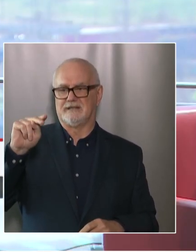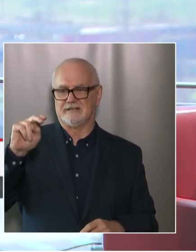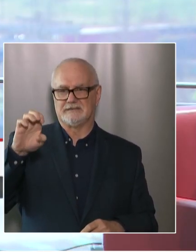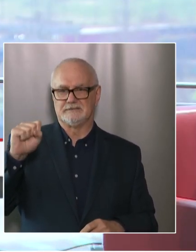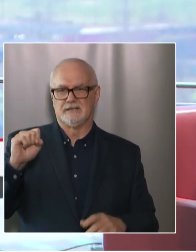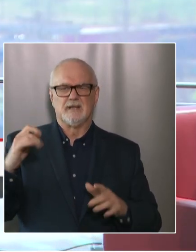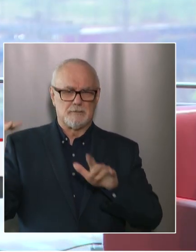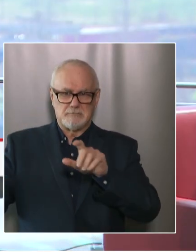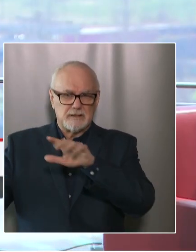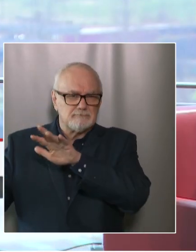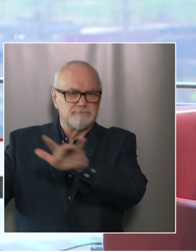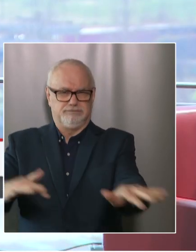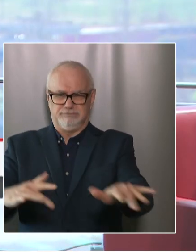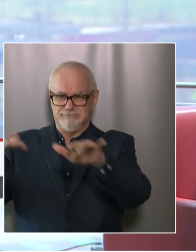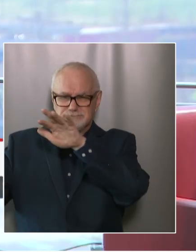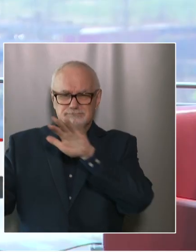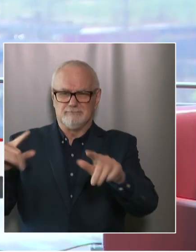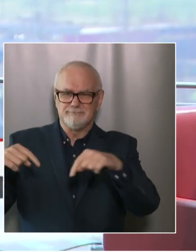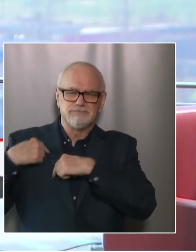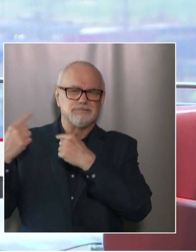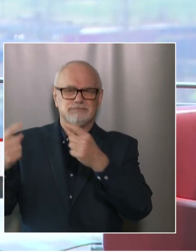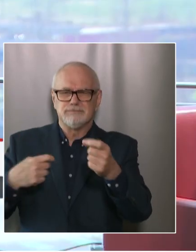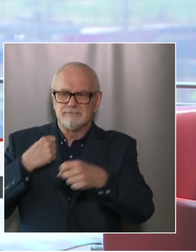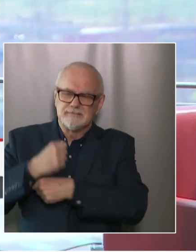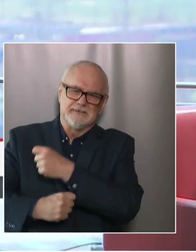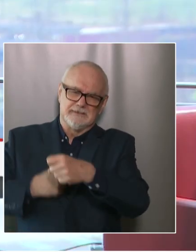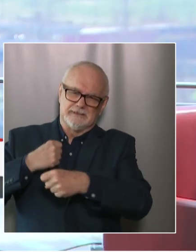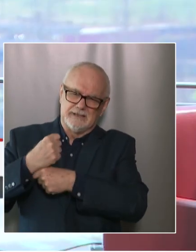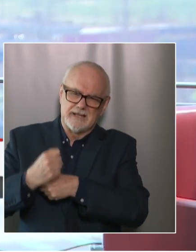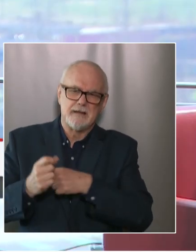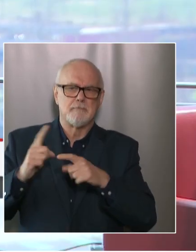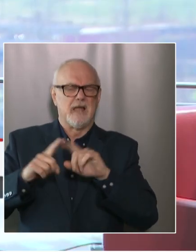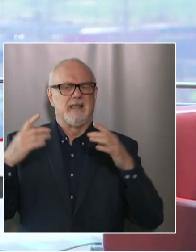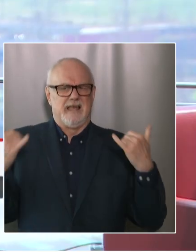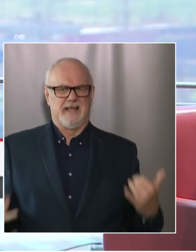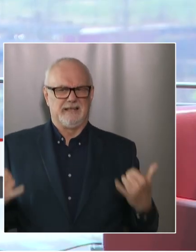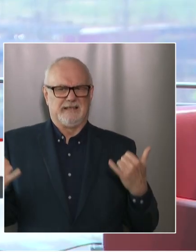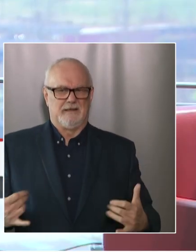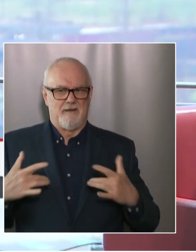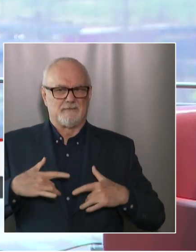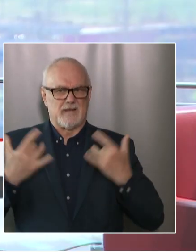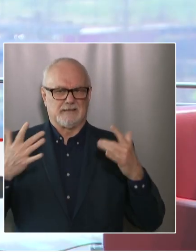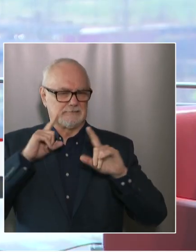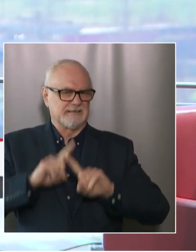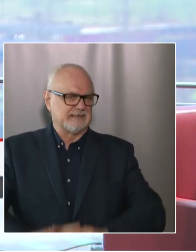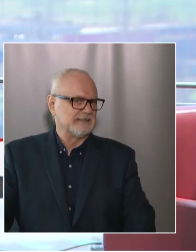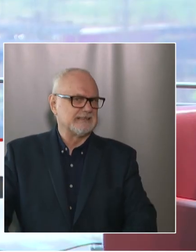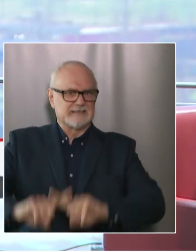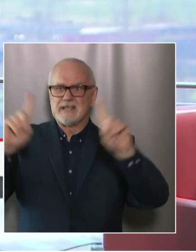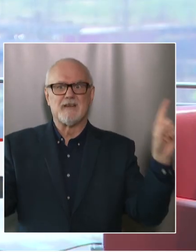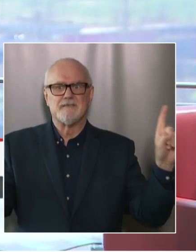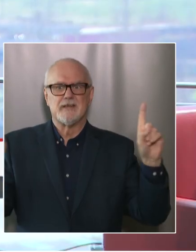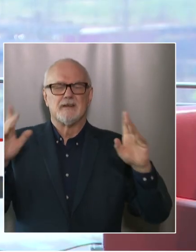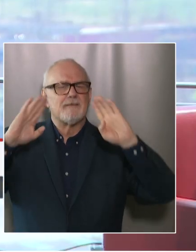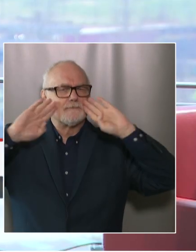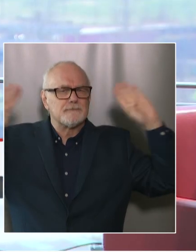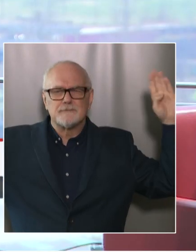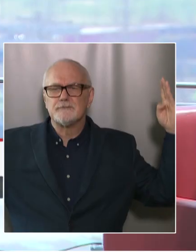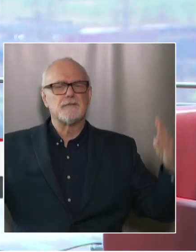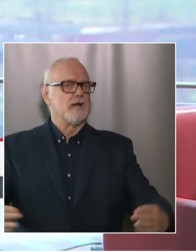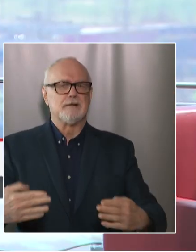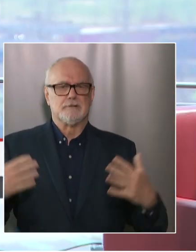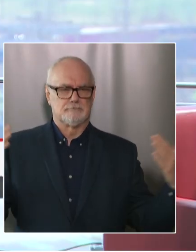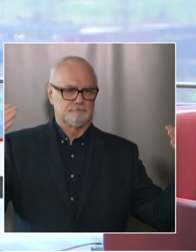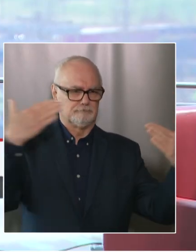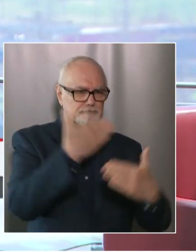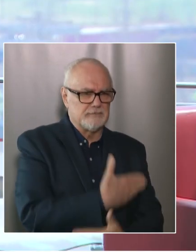of them. And so today is going to be a little bit different. It is going to be about gratitude and recognition of all of your